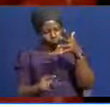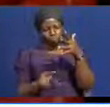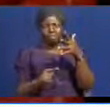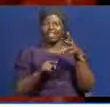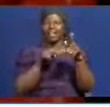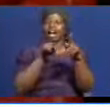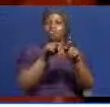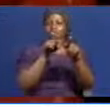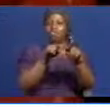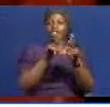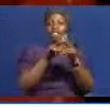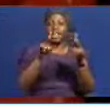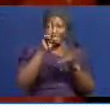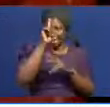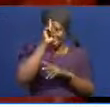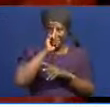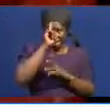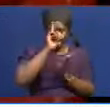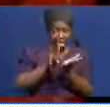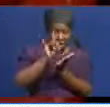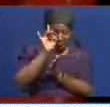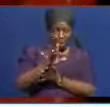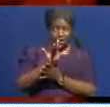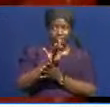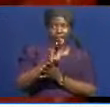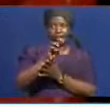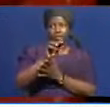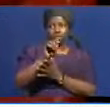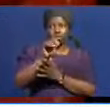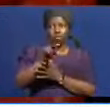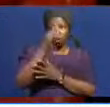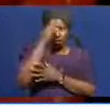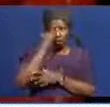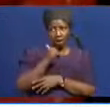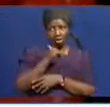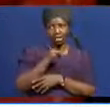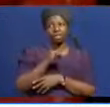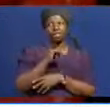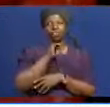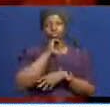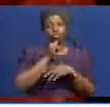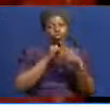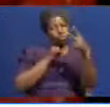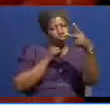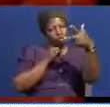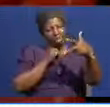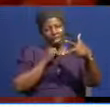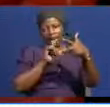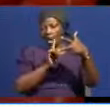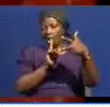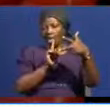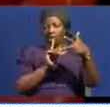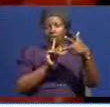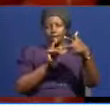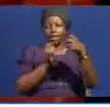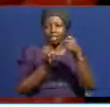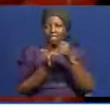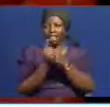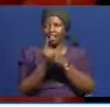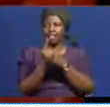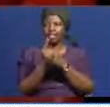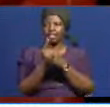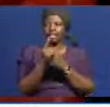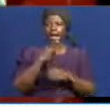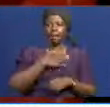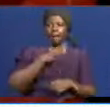very serious impeachment motion because of not two, not three, but 11 counts, Mr. Speaker. In